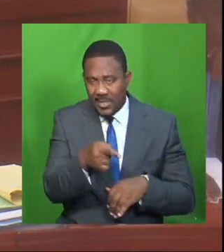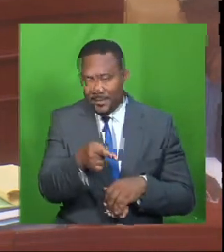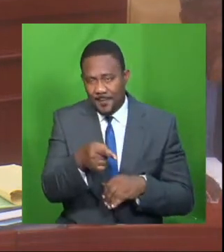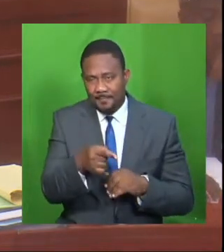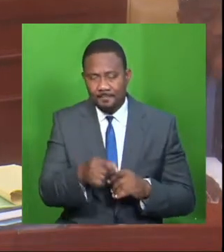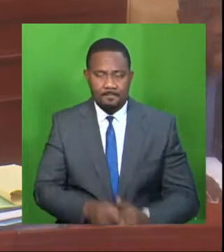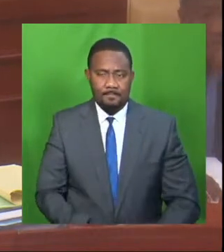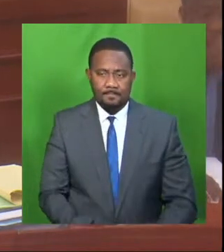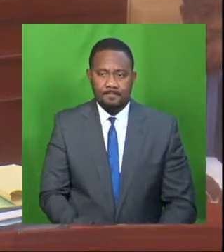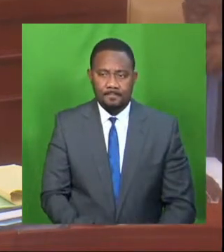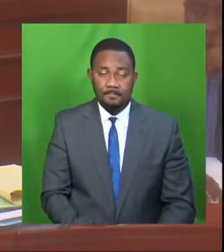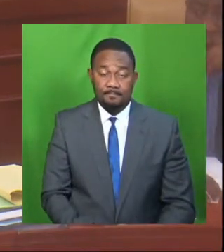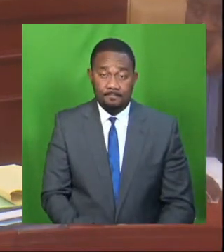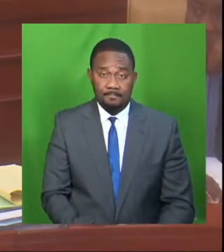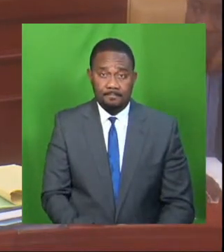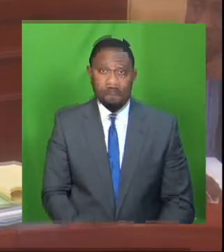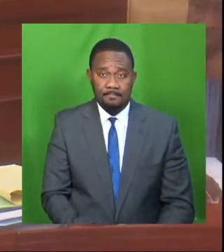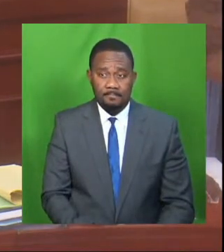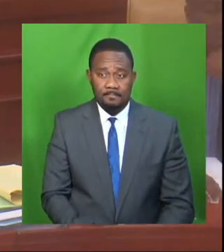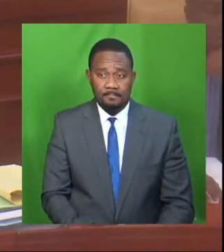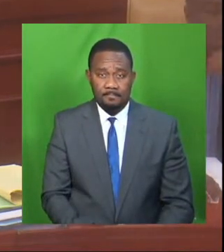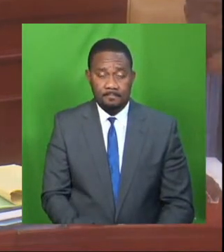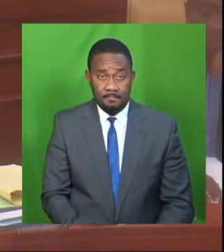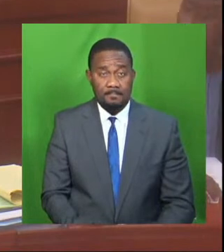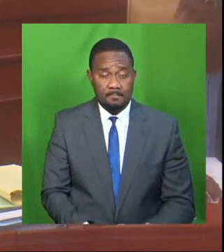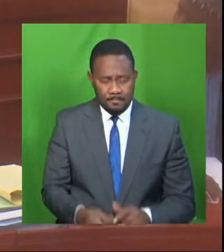18? Page 12, item 18.